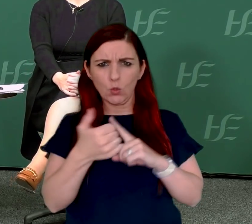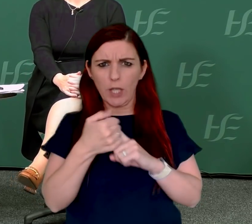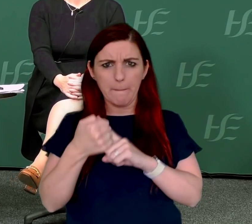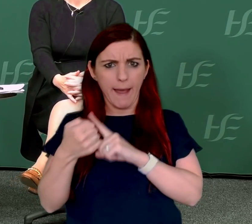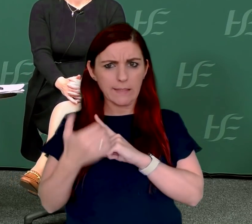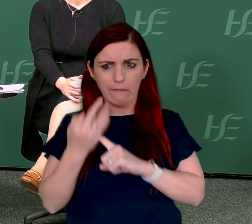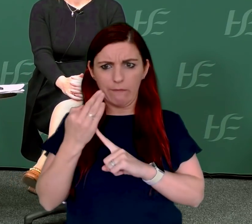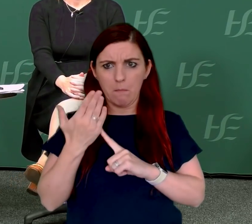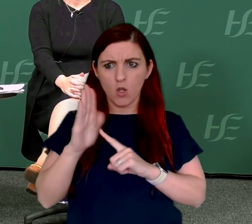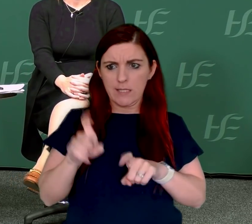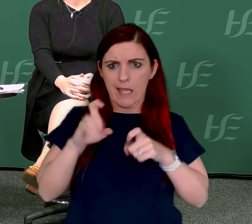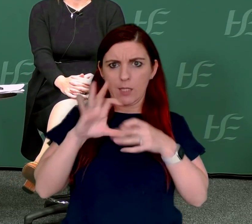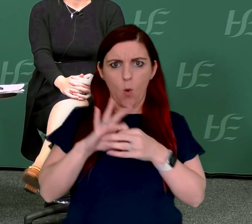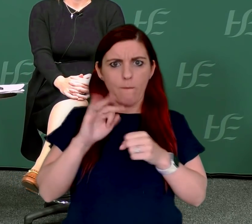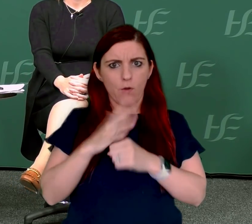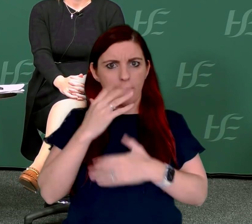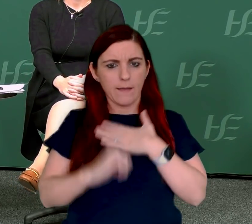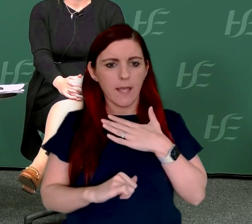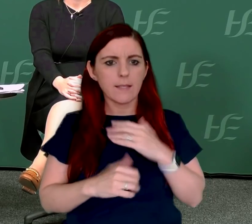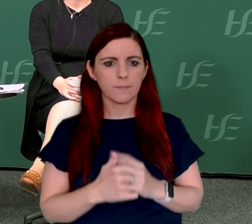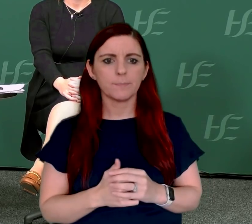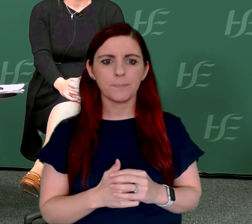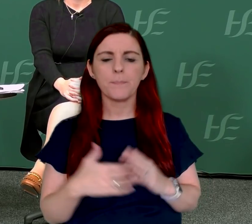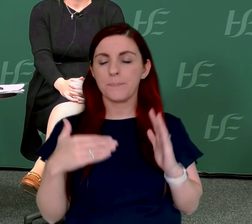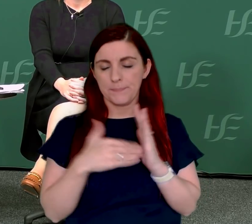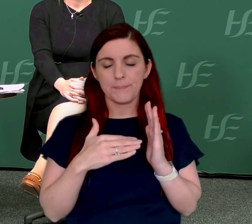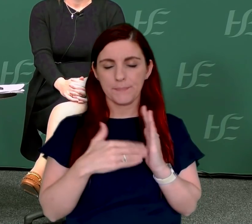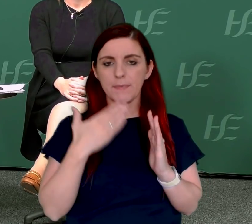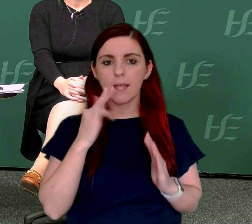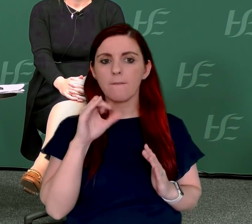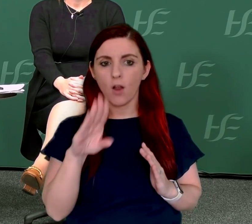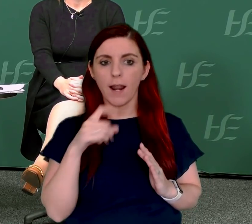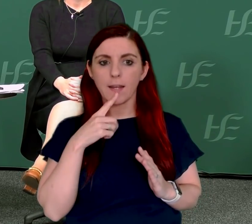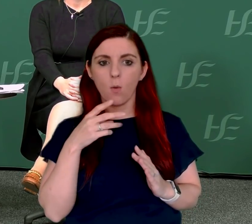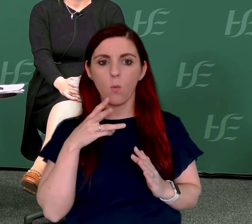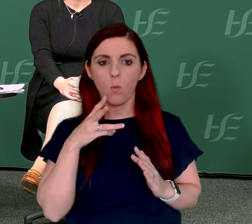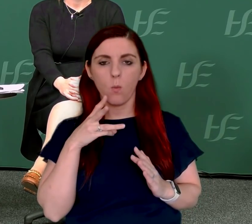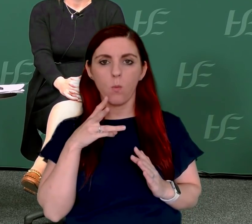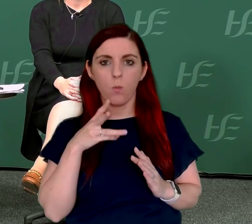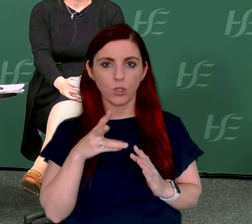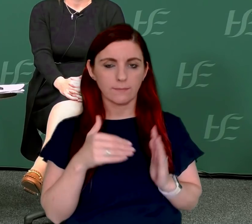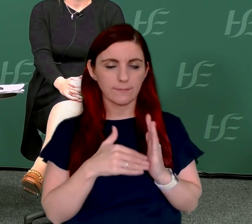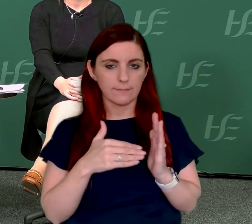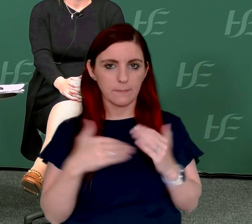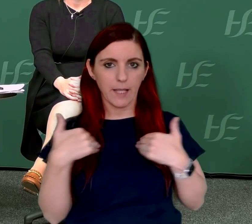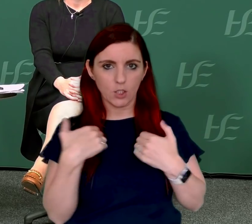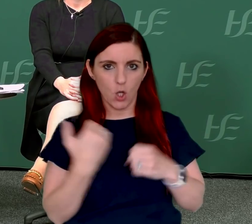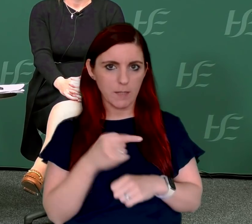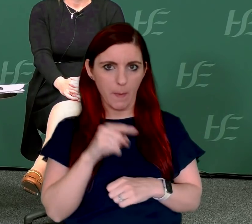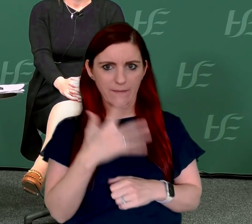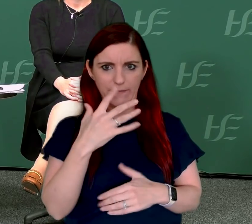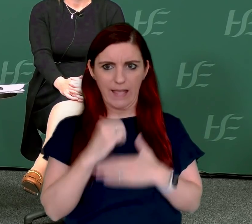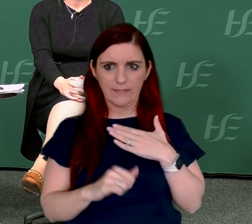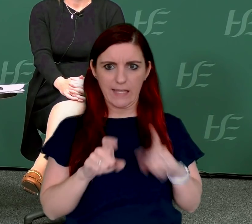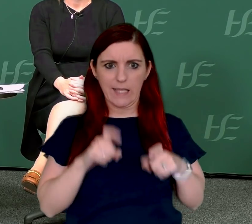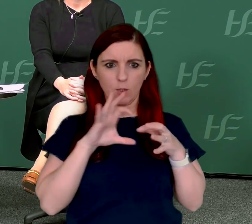significant impact potentially. Yeah, and thanks, Fergal. And it would have, and we would be very concerned about that. We're